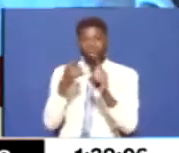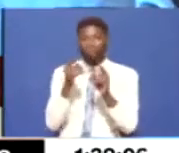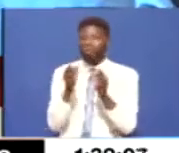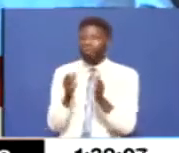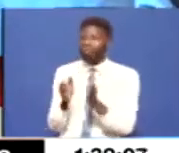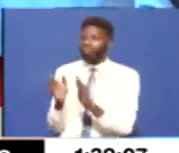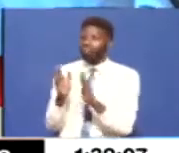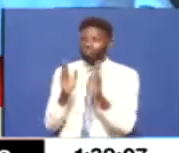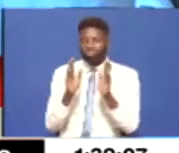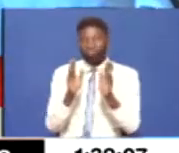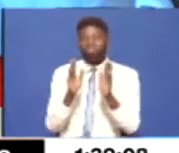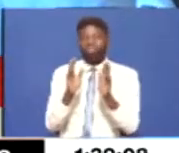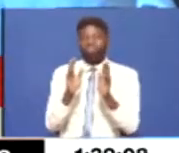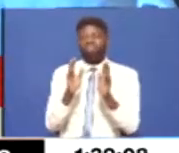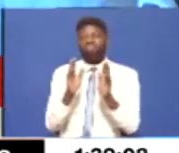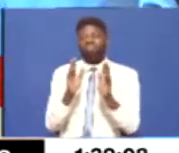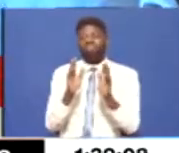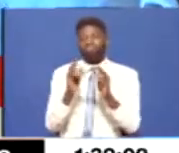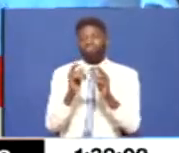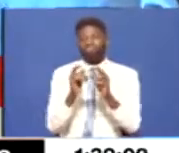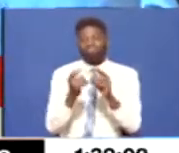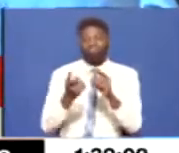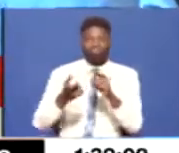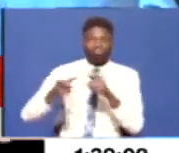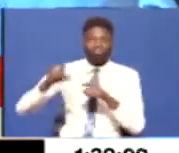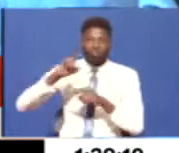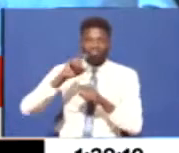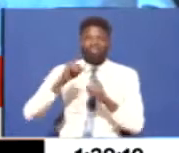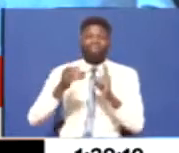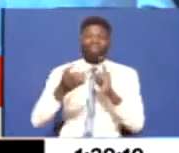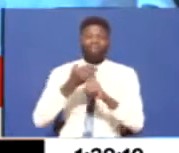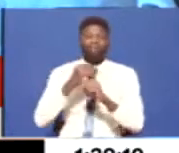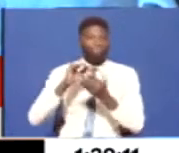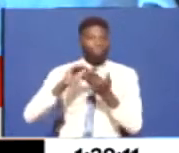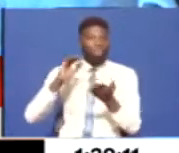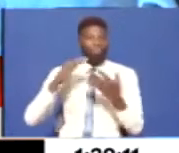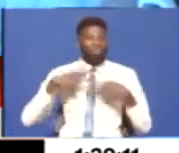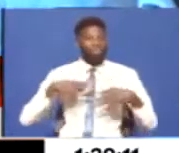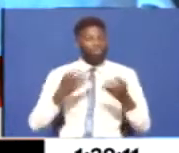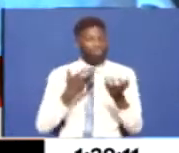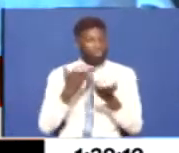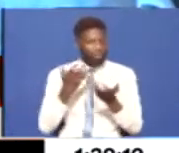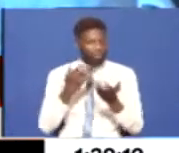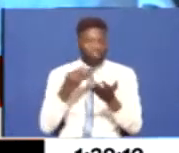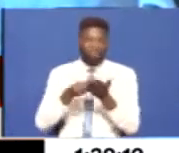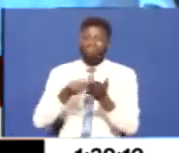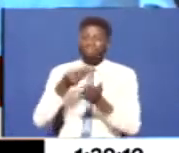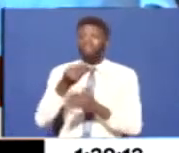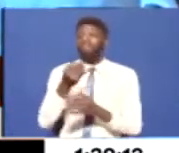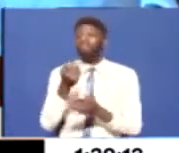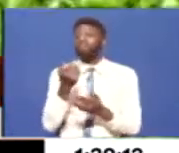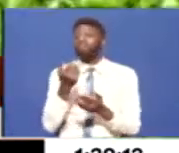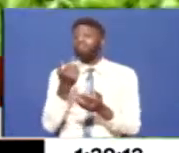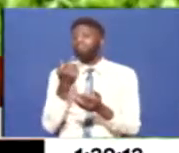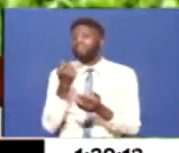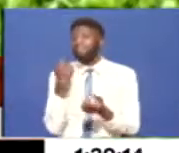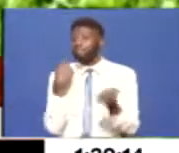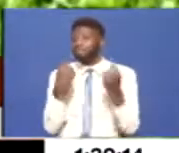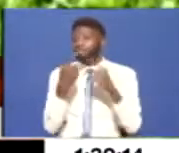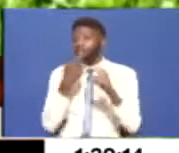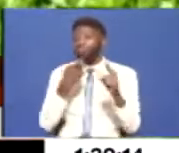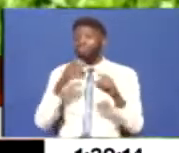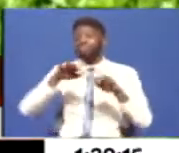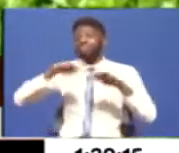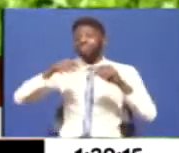our farmers in terms of getting more traders to purchase our tea from Bomet and the rest of Kenya, by the way.